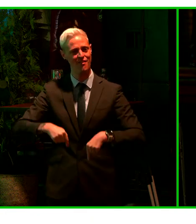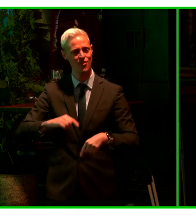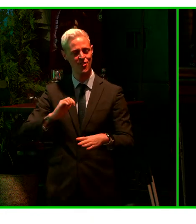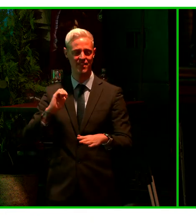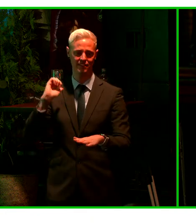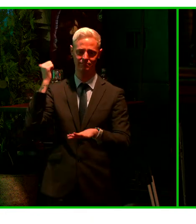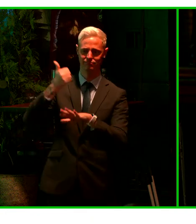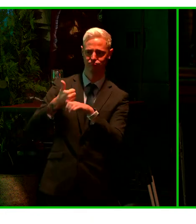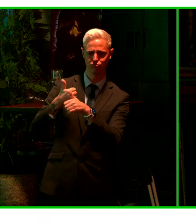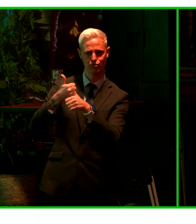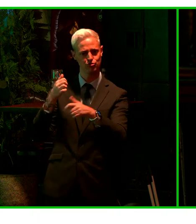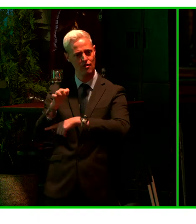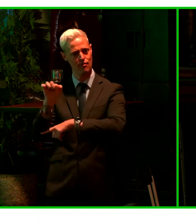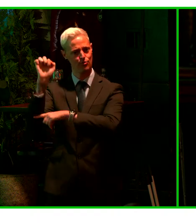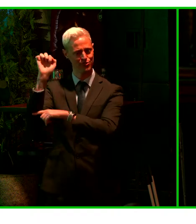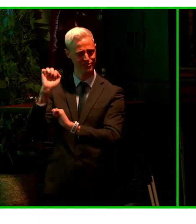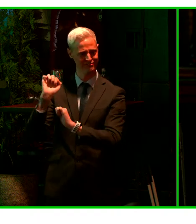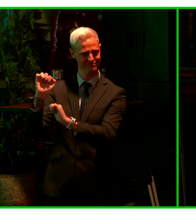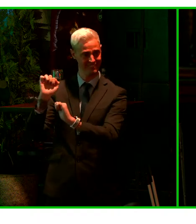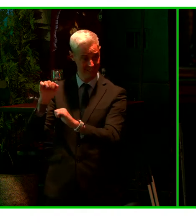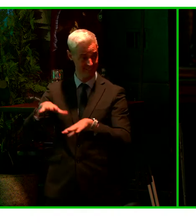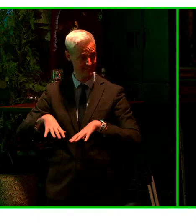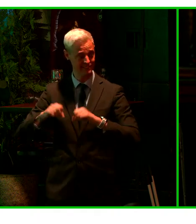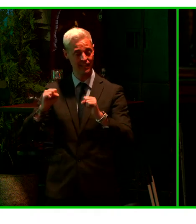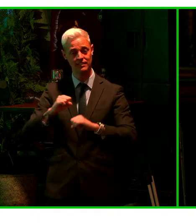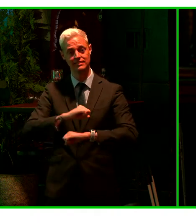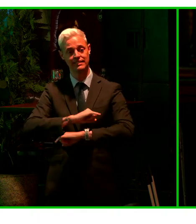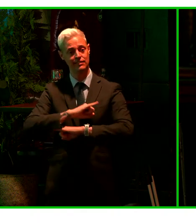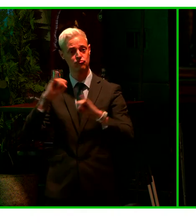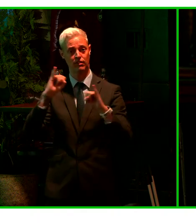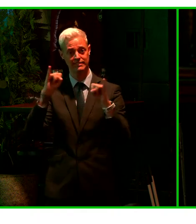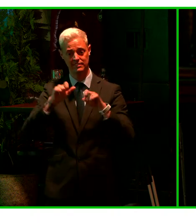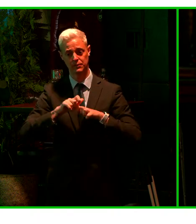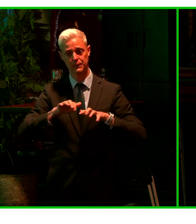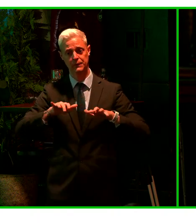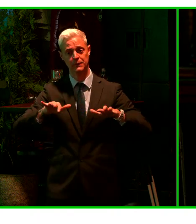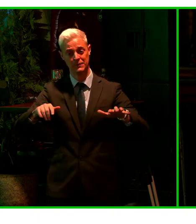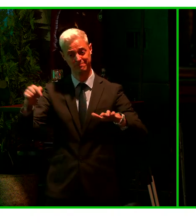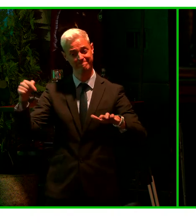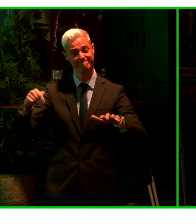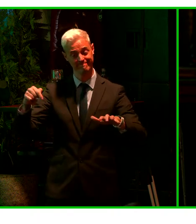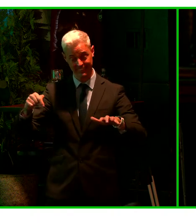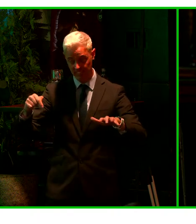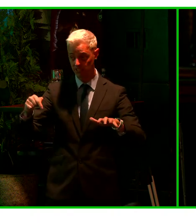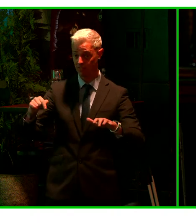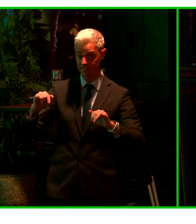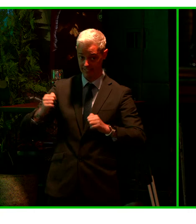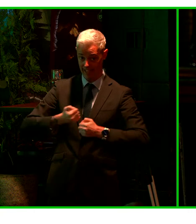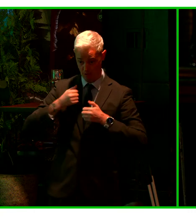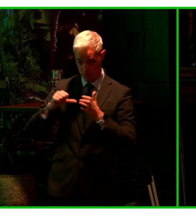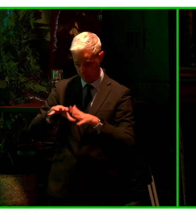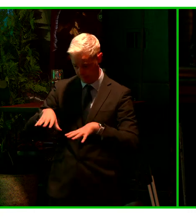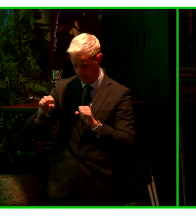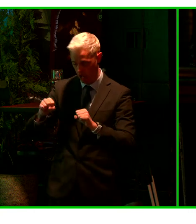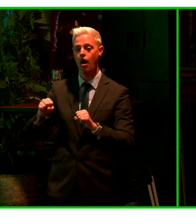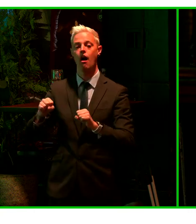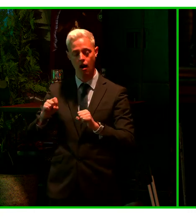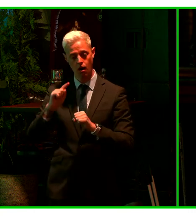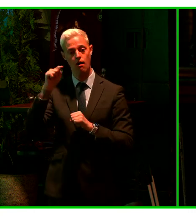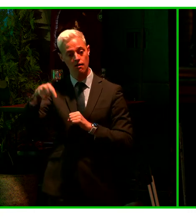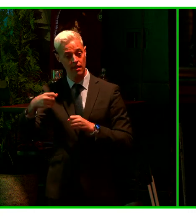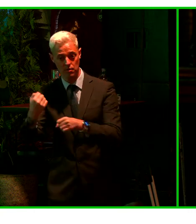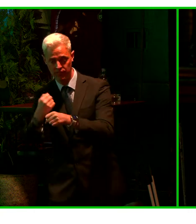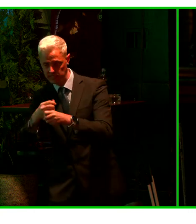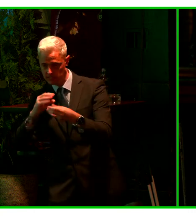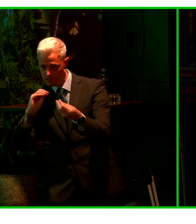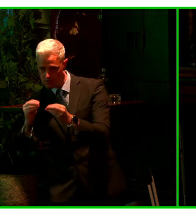Industrial Revolution is where we kind of kick-started the climate crisis that we're in right now. So I always say to people, if we can fix this problem, then anywhere in the world